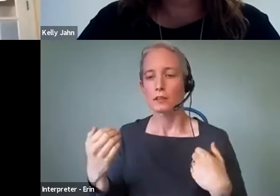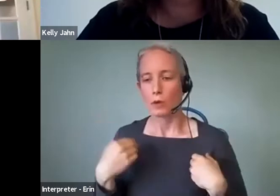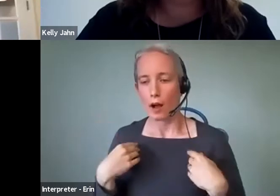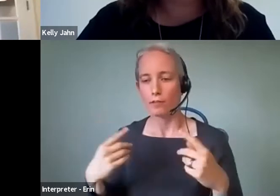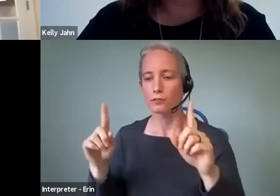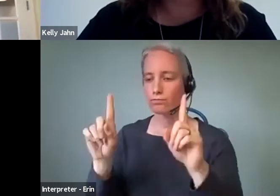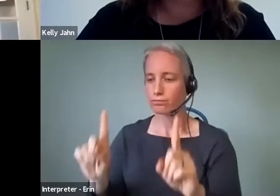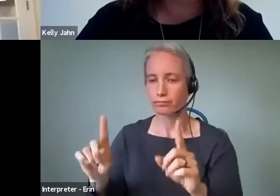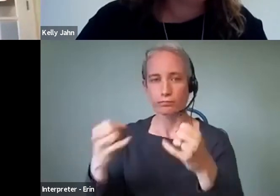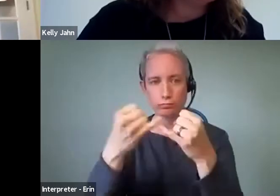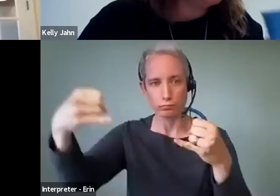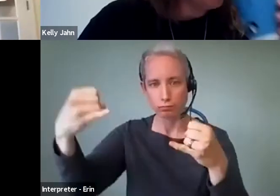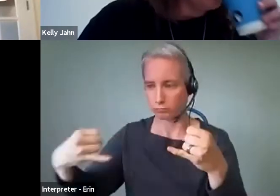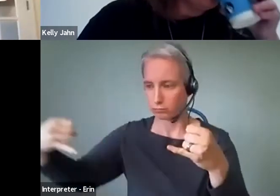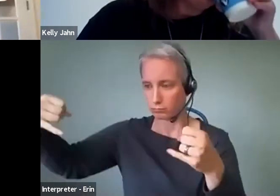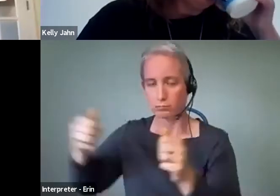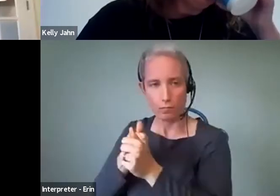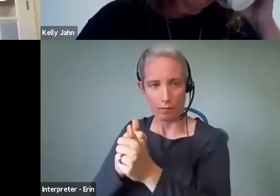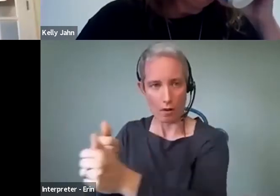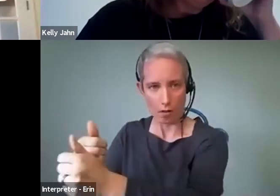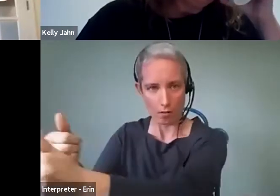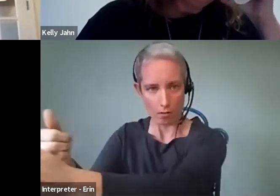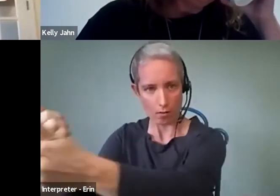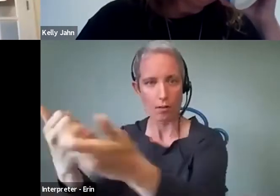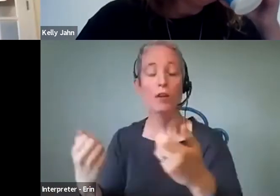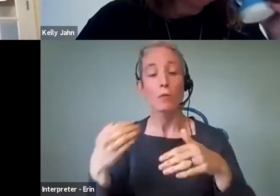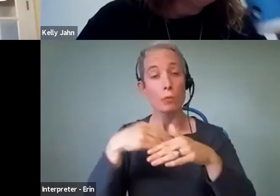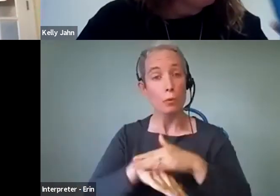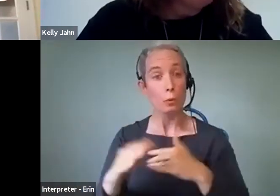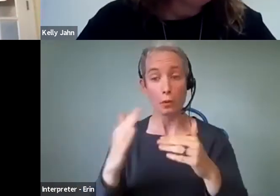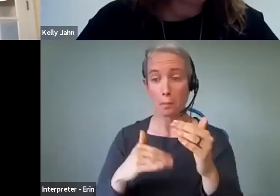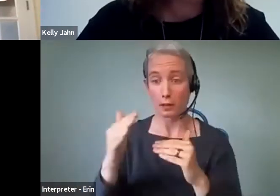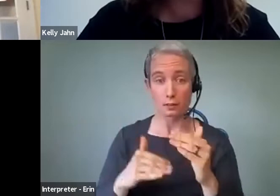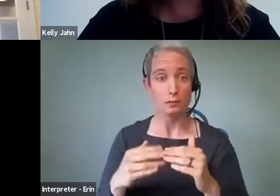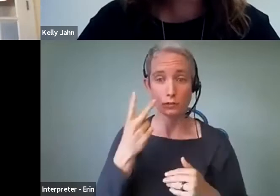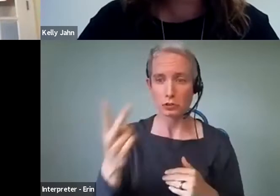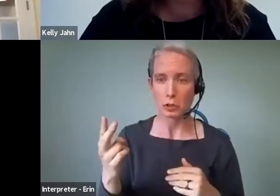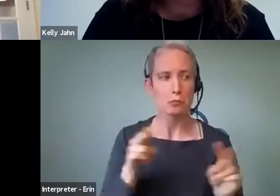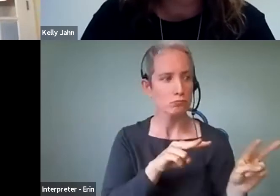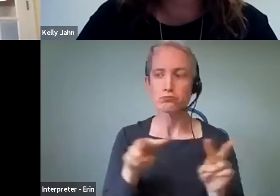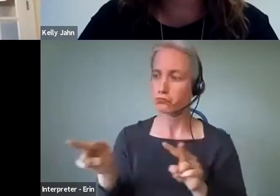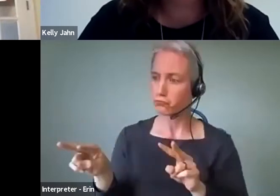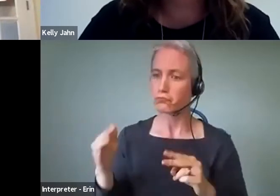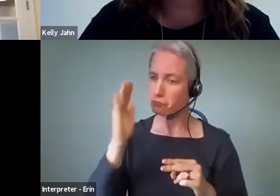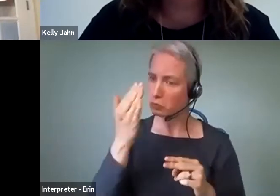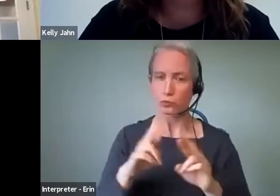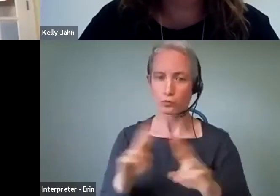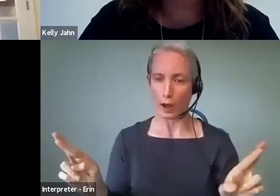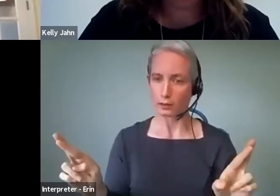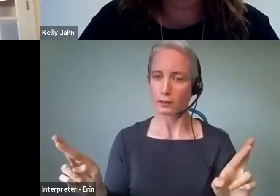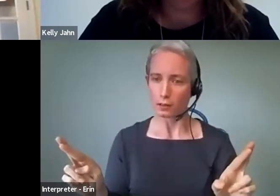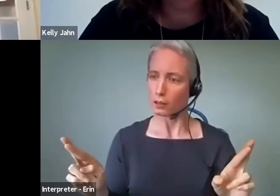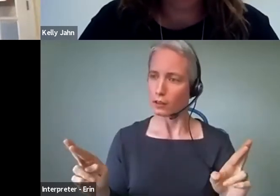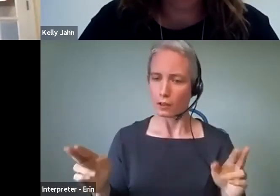elevator. When you enter a building, if you're feeling like, hey, we're doing the best we can from common